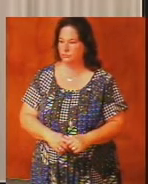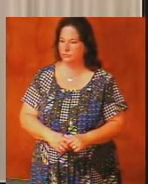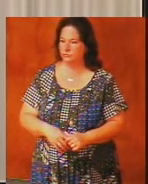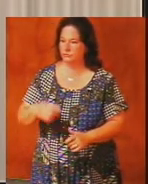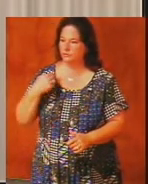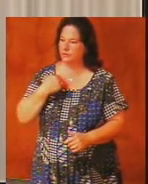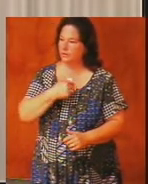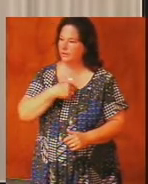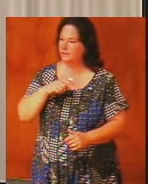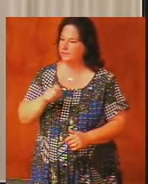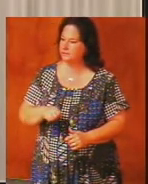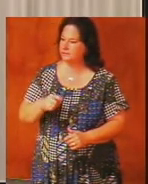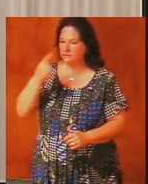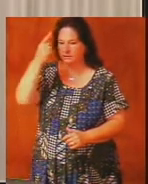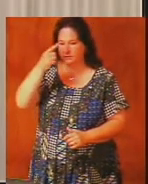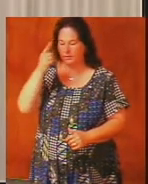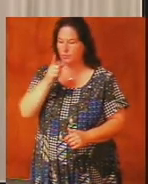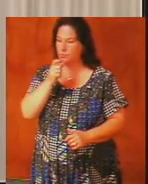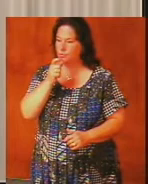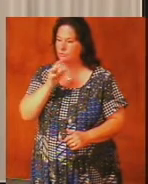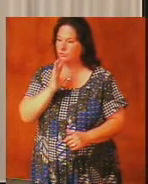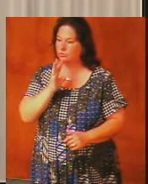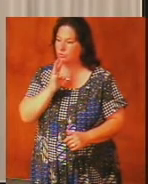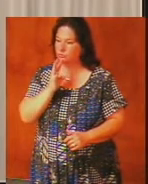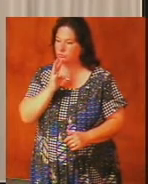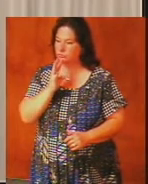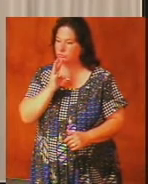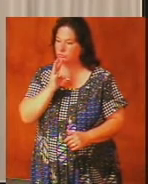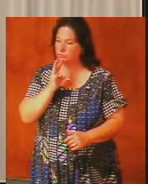We've got to think about who's talking